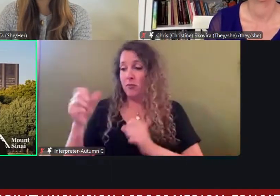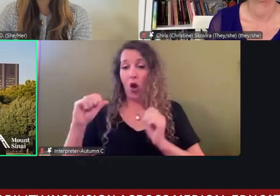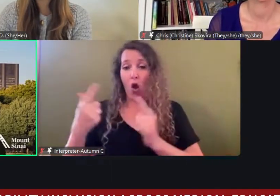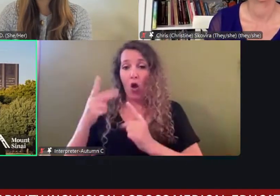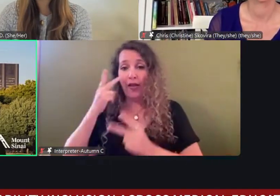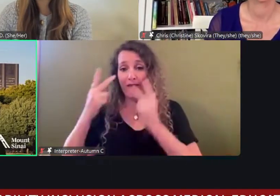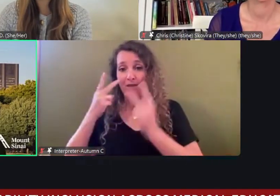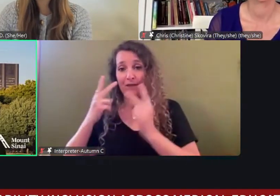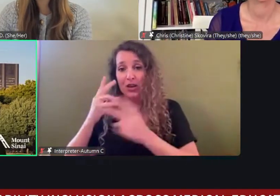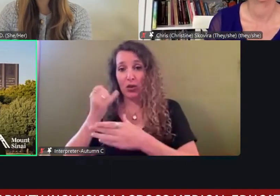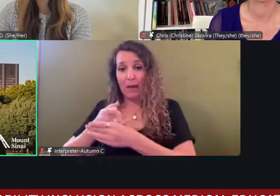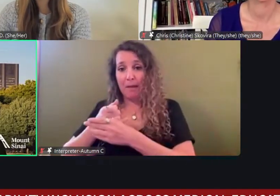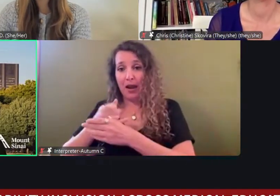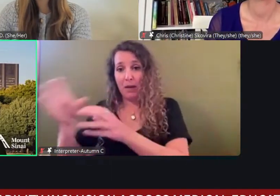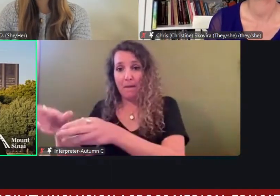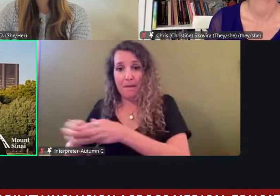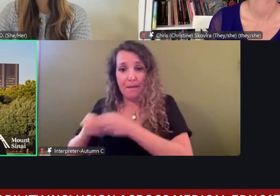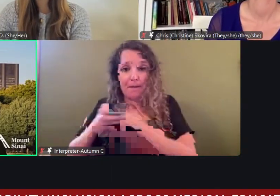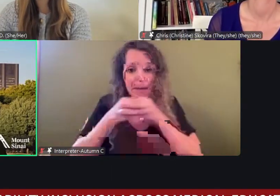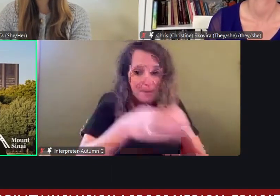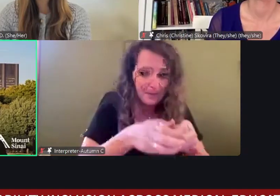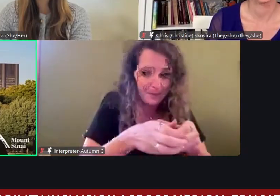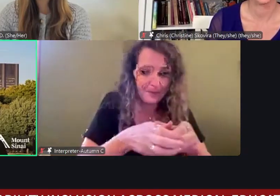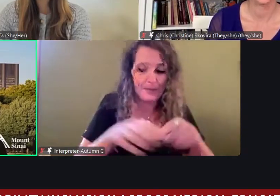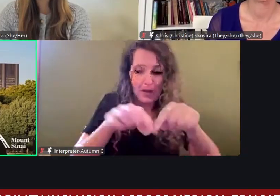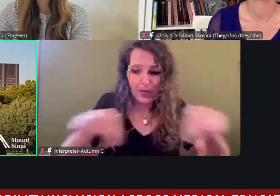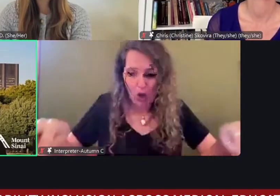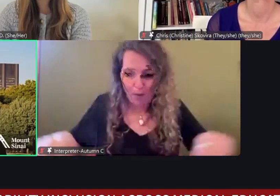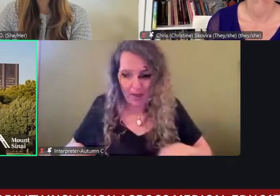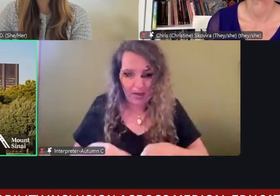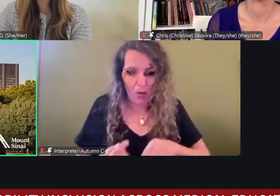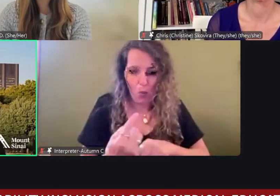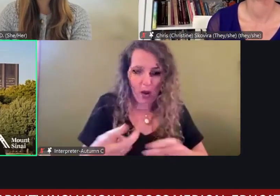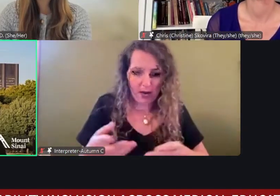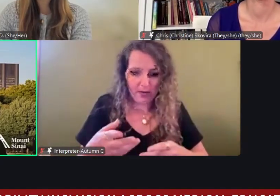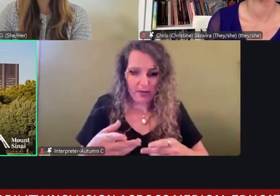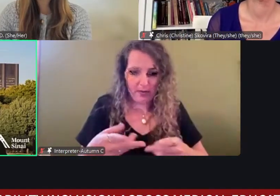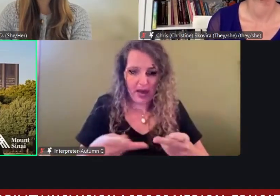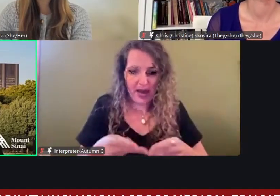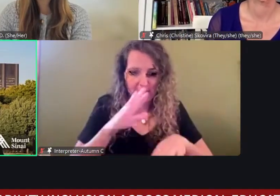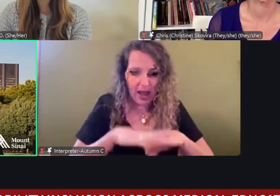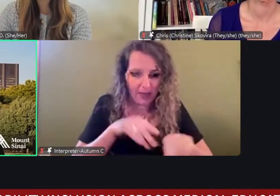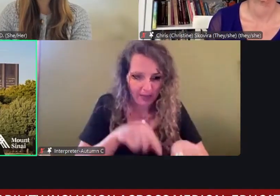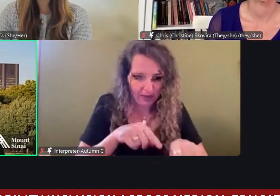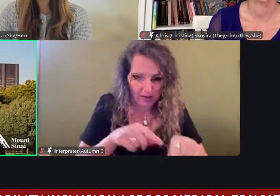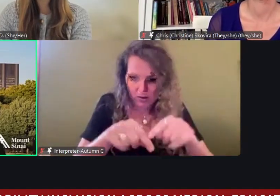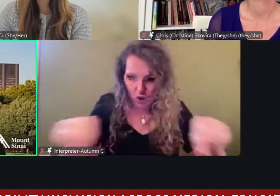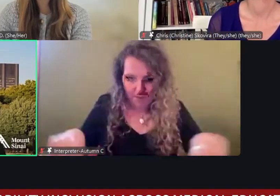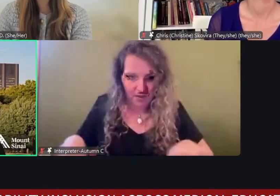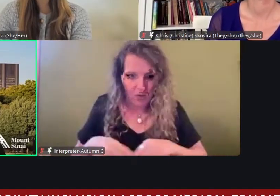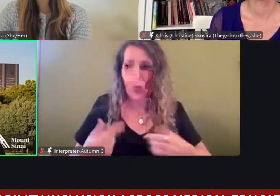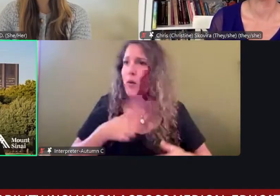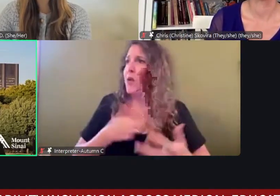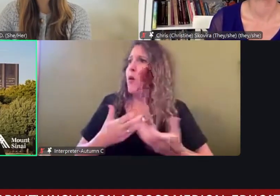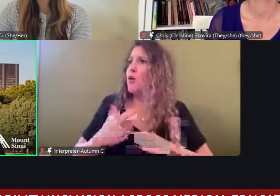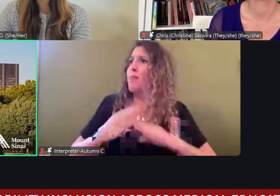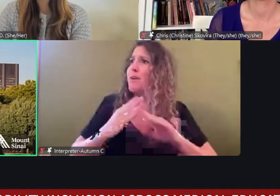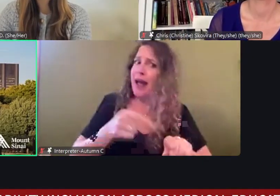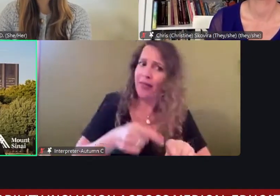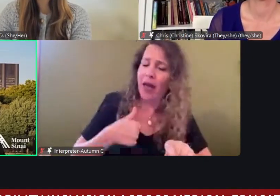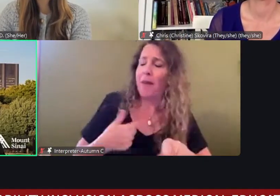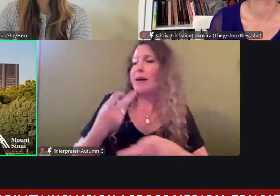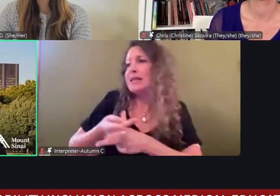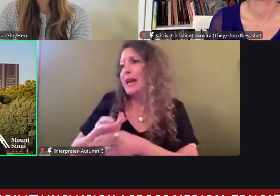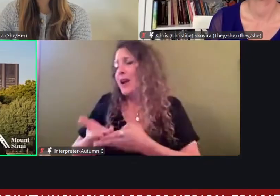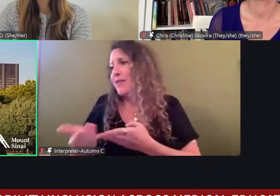put them on one side of the carpet. And so we talked about that, like, well, why did you do that? And it was like, well, we wanted to protect them. And we wanted to take care of